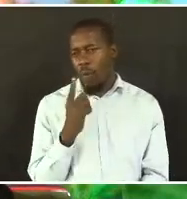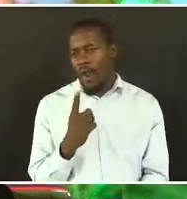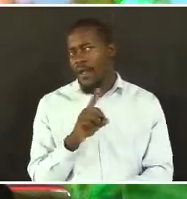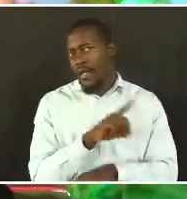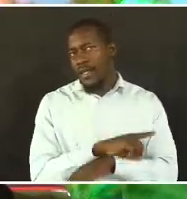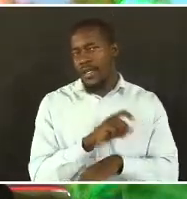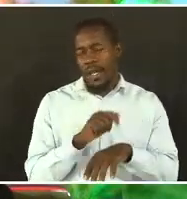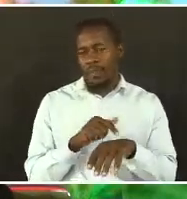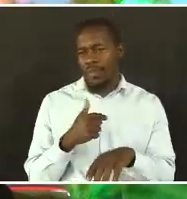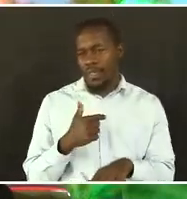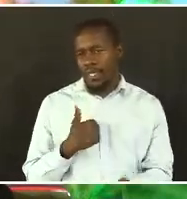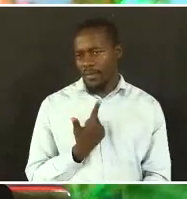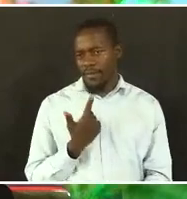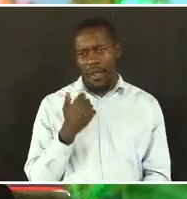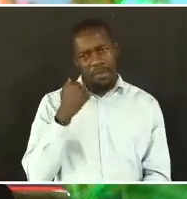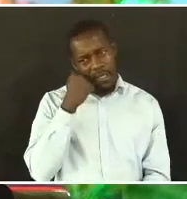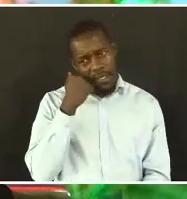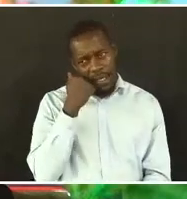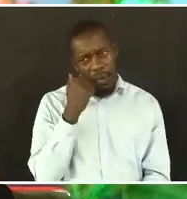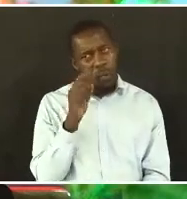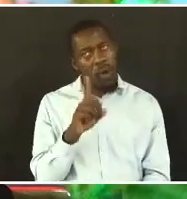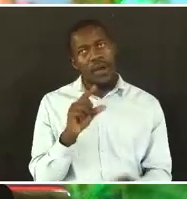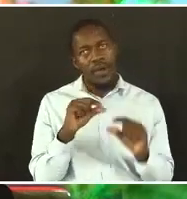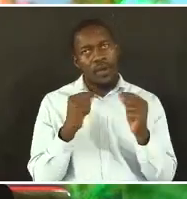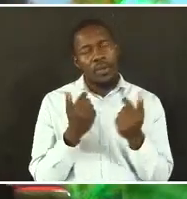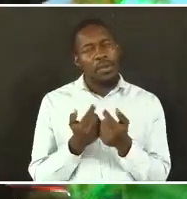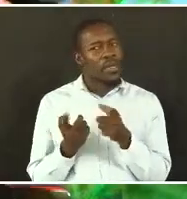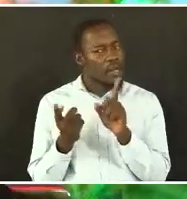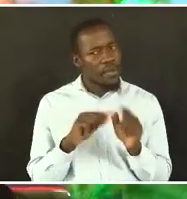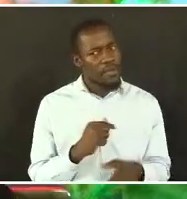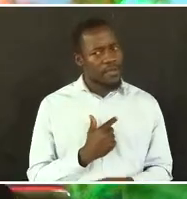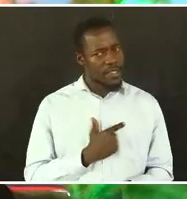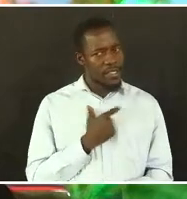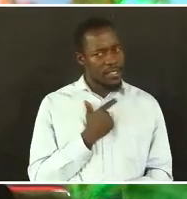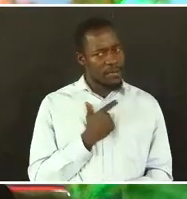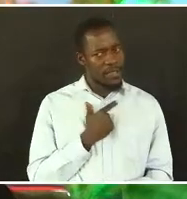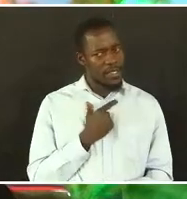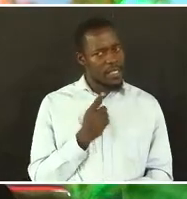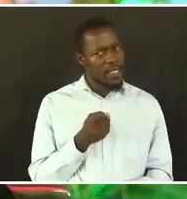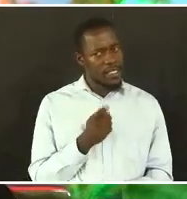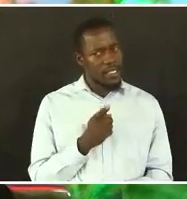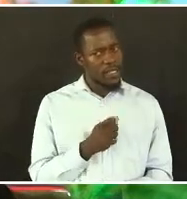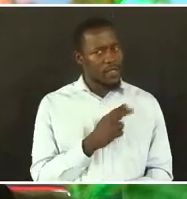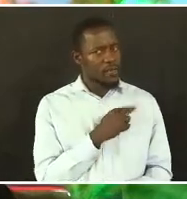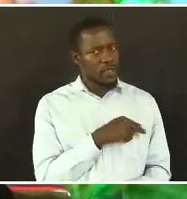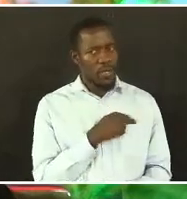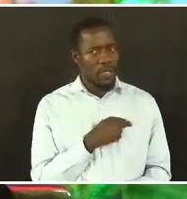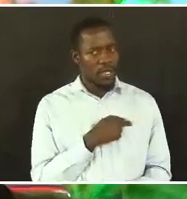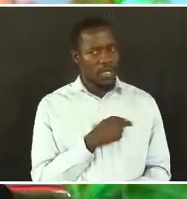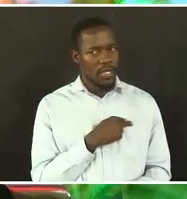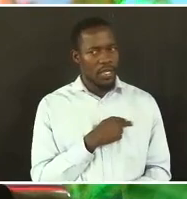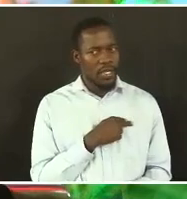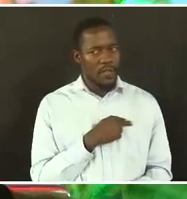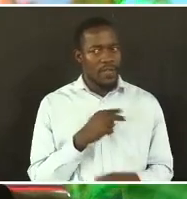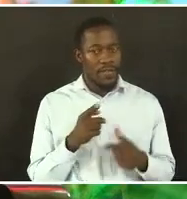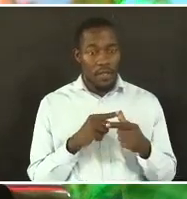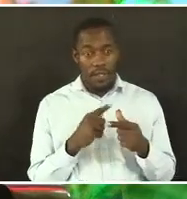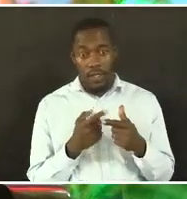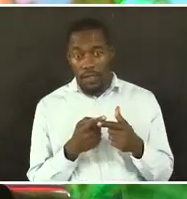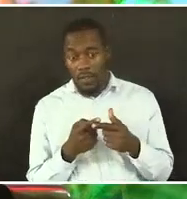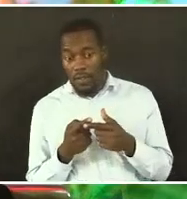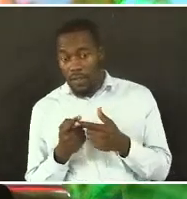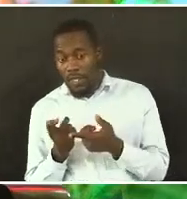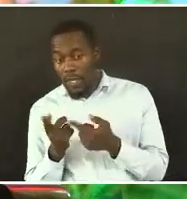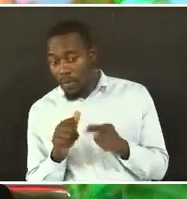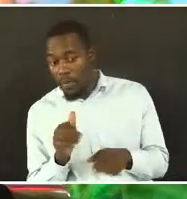I want to go back and find where is that group. And so these people go back to the hospital. They ask the hospital, do you know the person who came to the